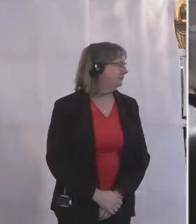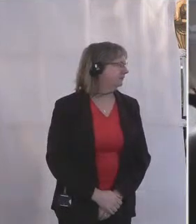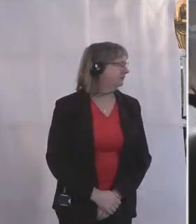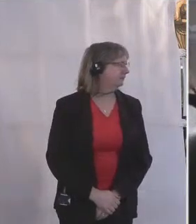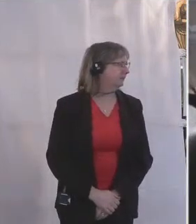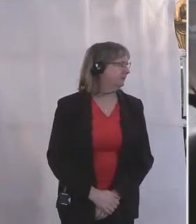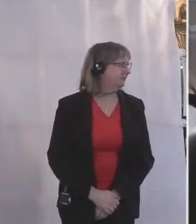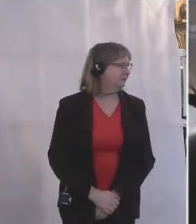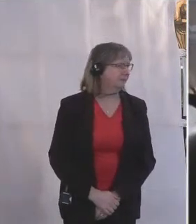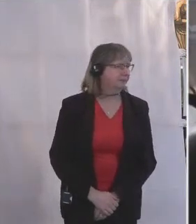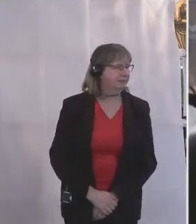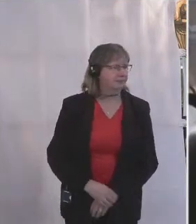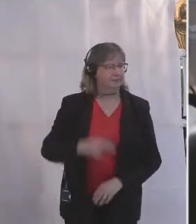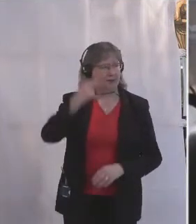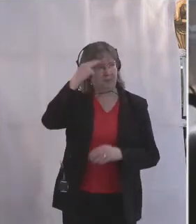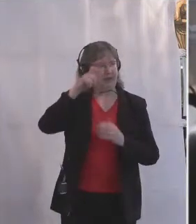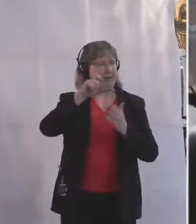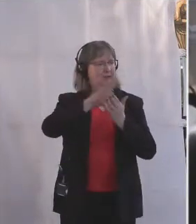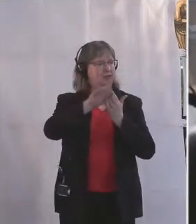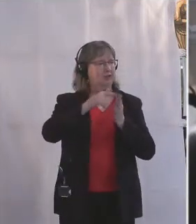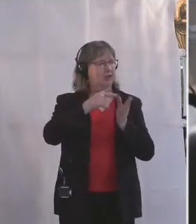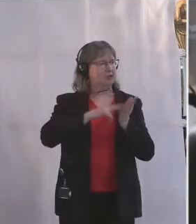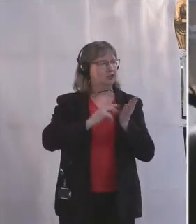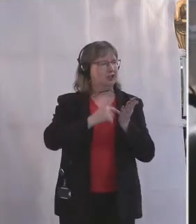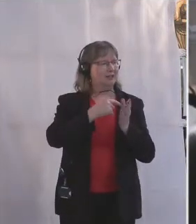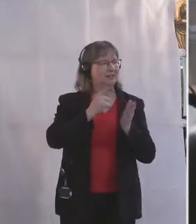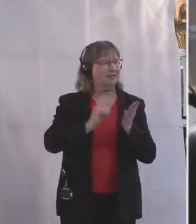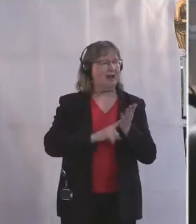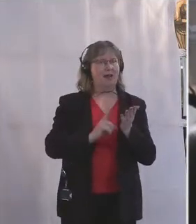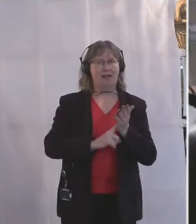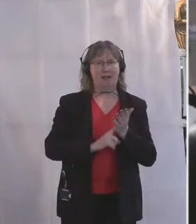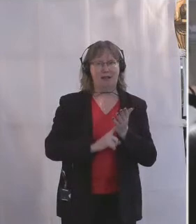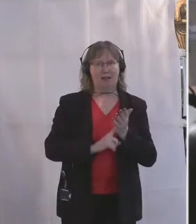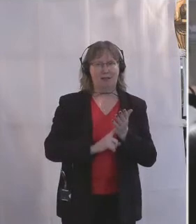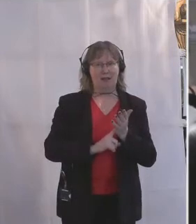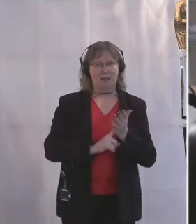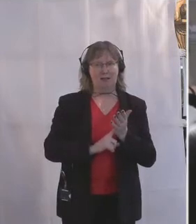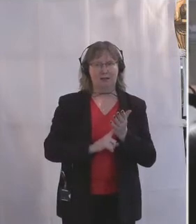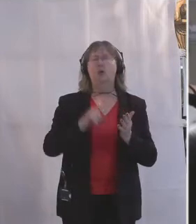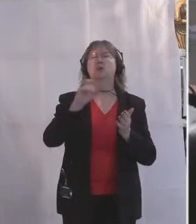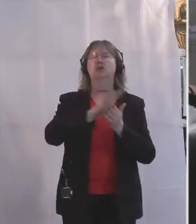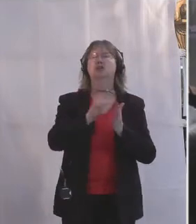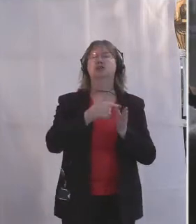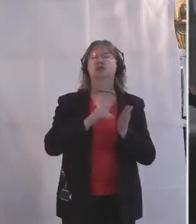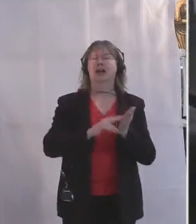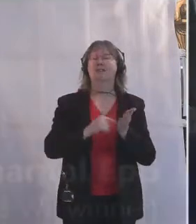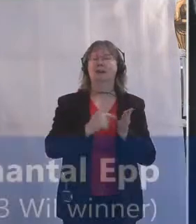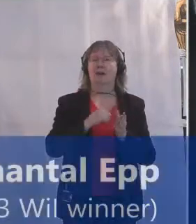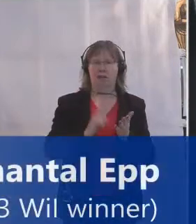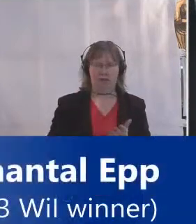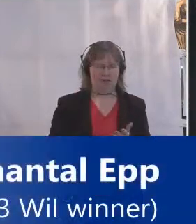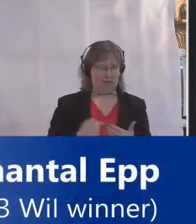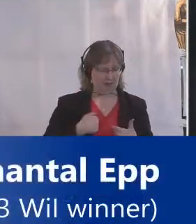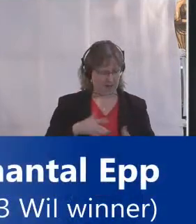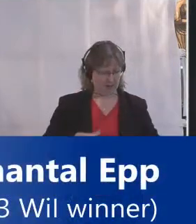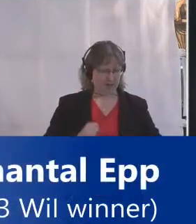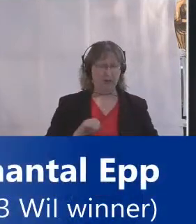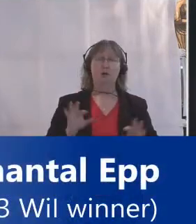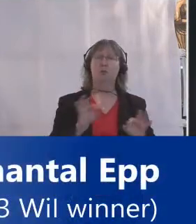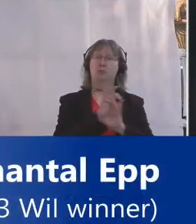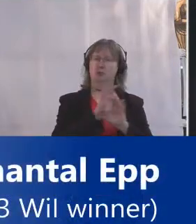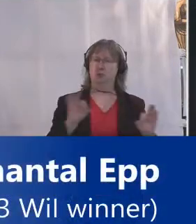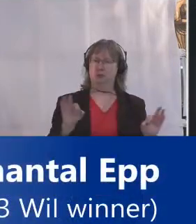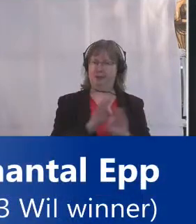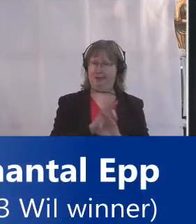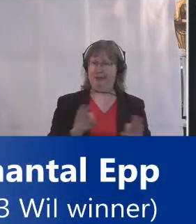Yeah. Hi, my name is Chantal. So I kind of started my background in the music